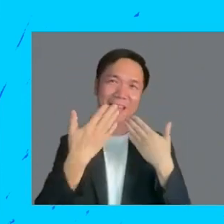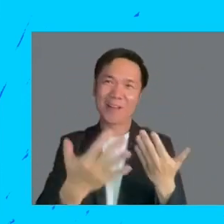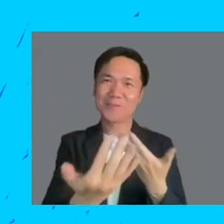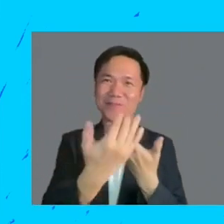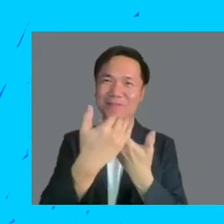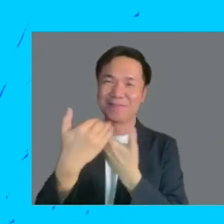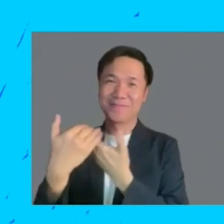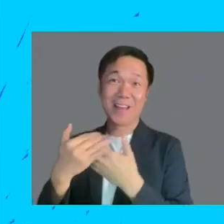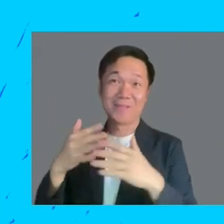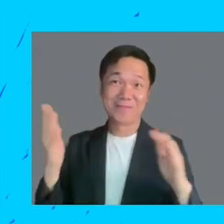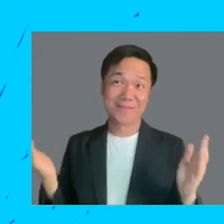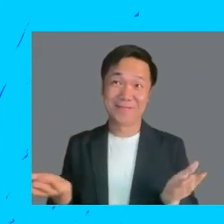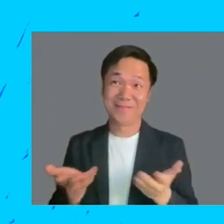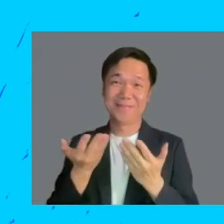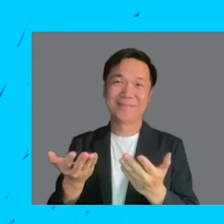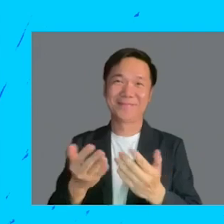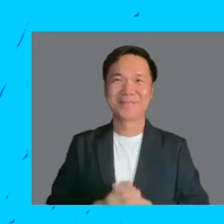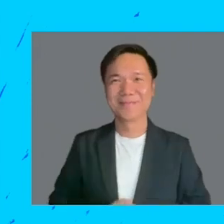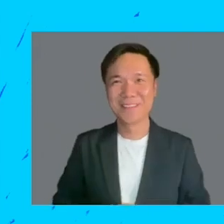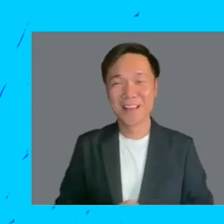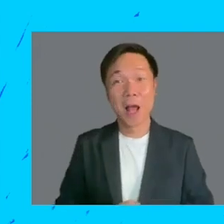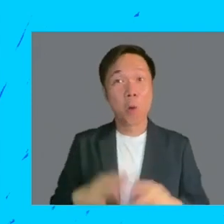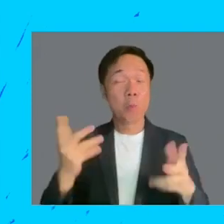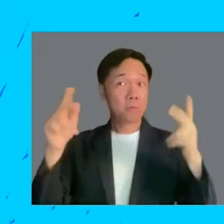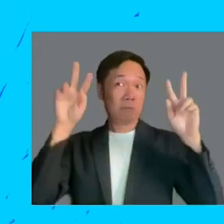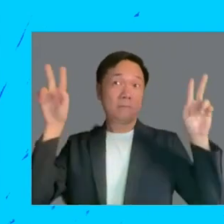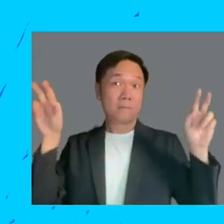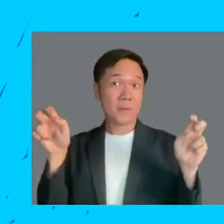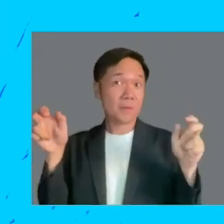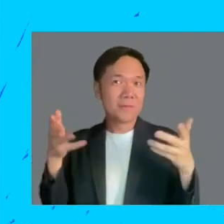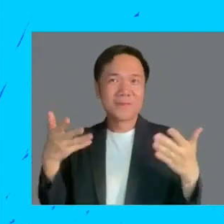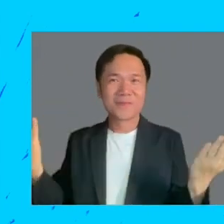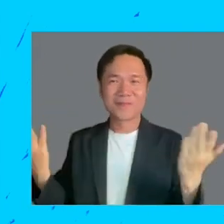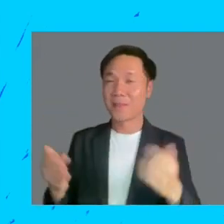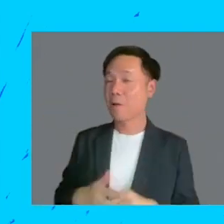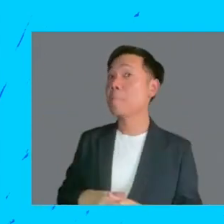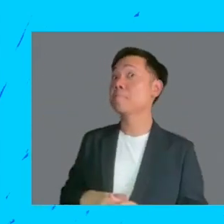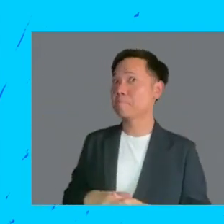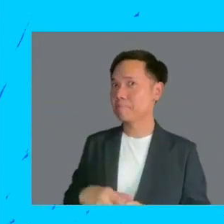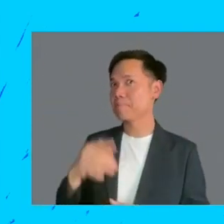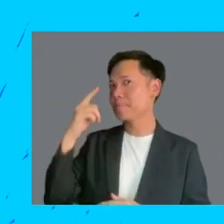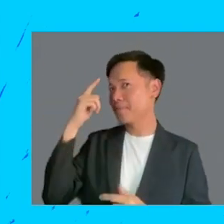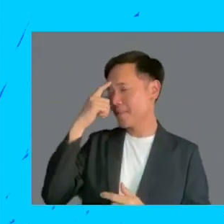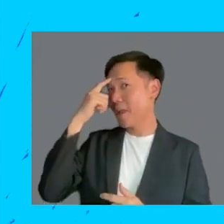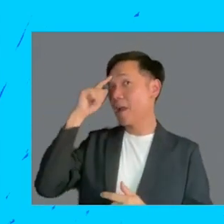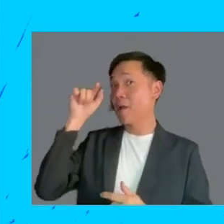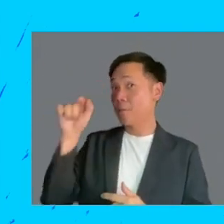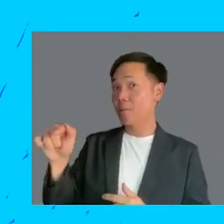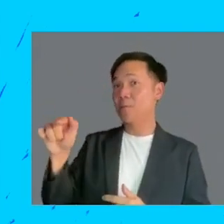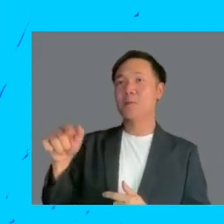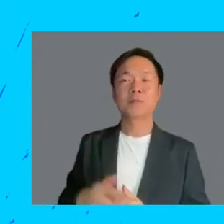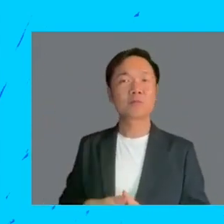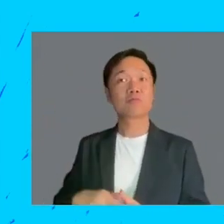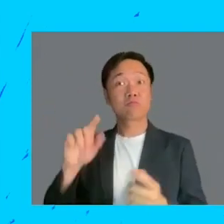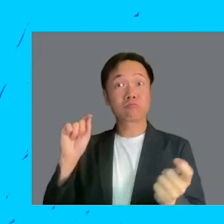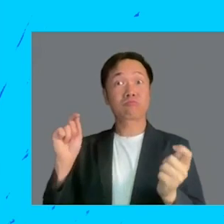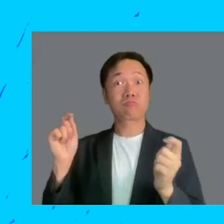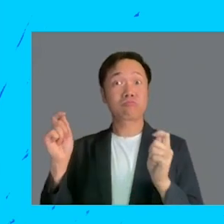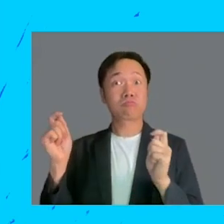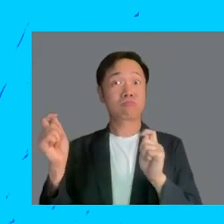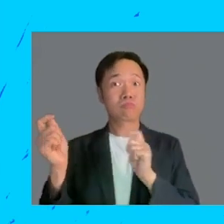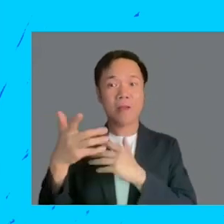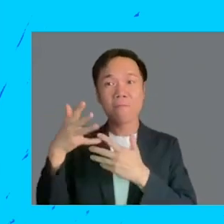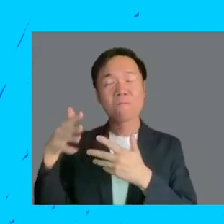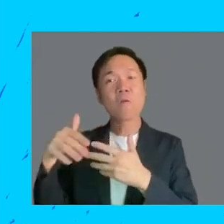on this session today. And our session title is A Better Way, Transforming the HIV Response for Adolescents and